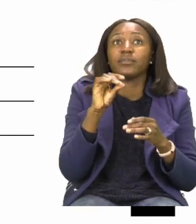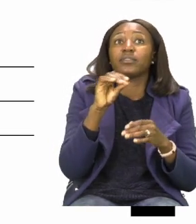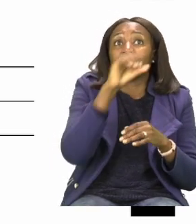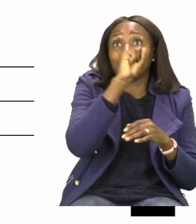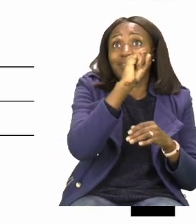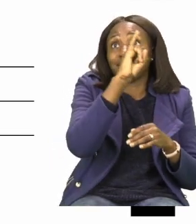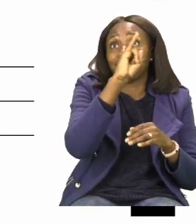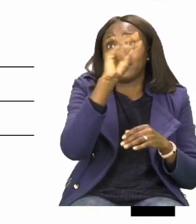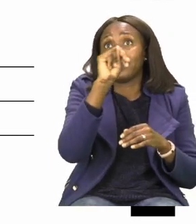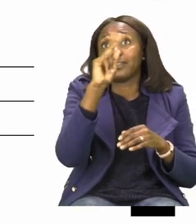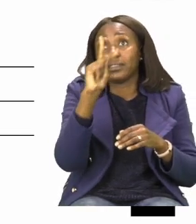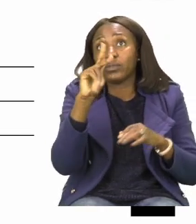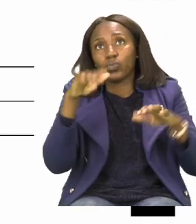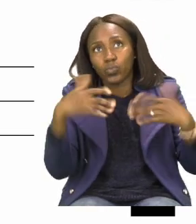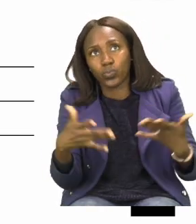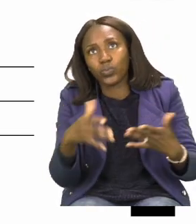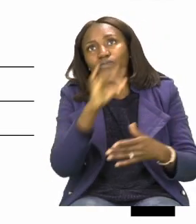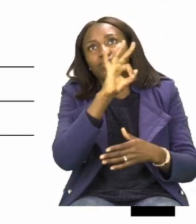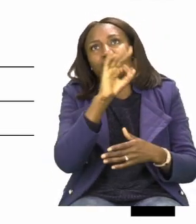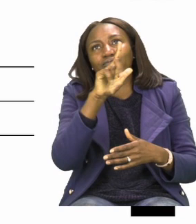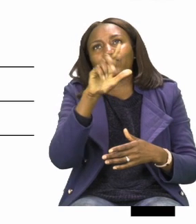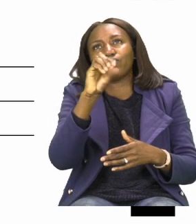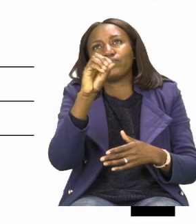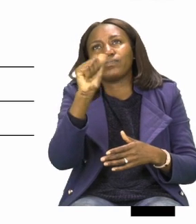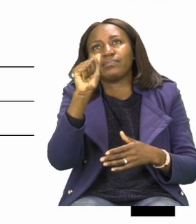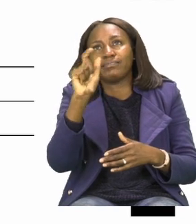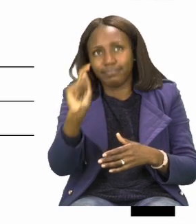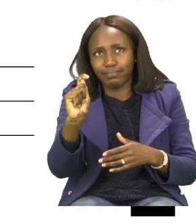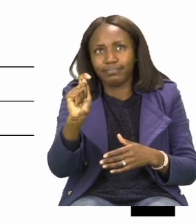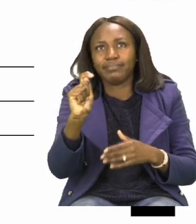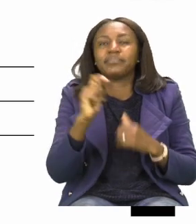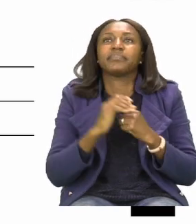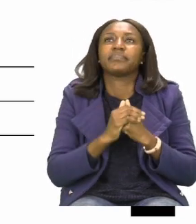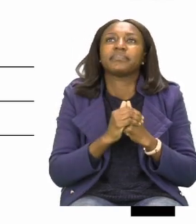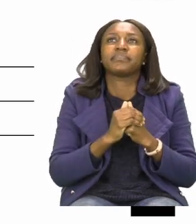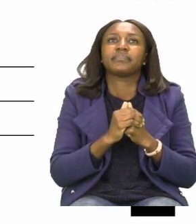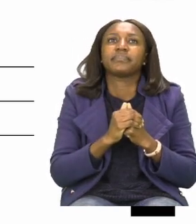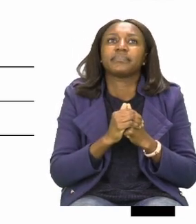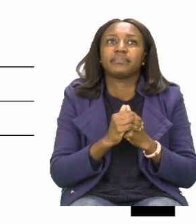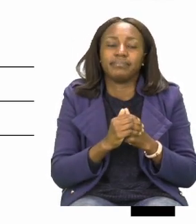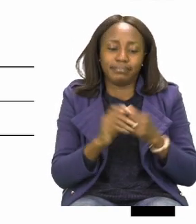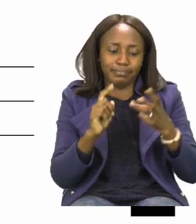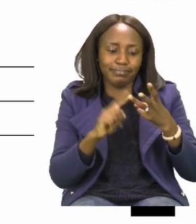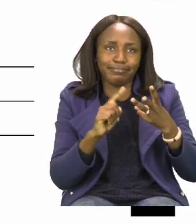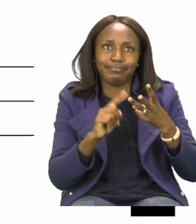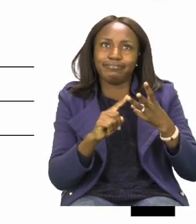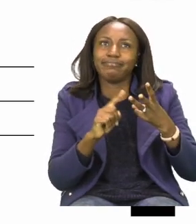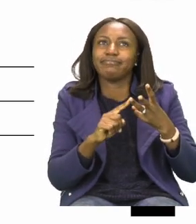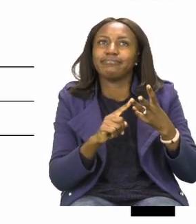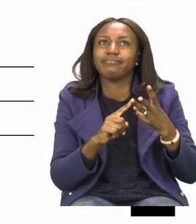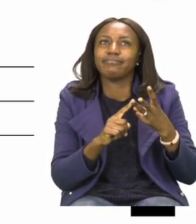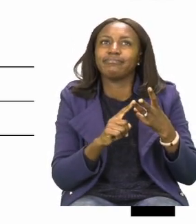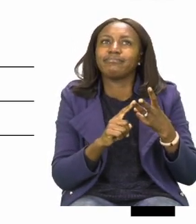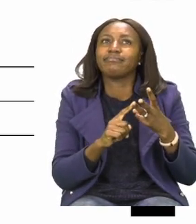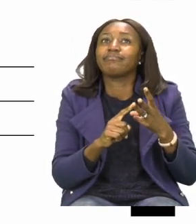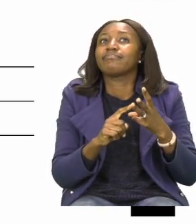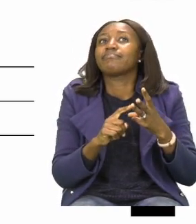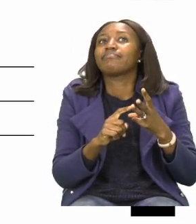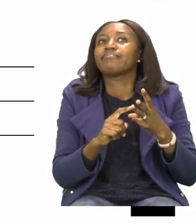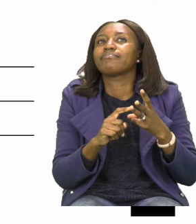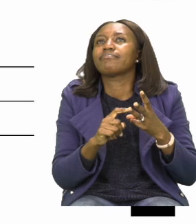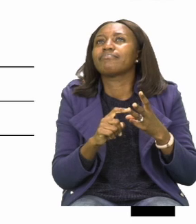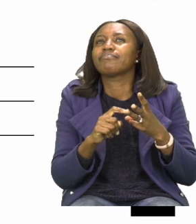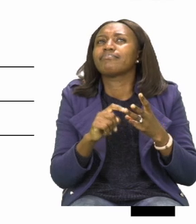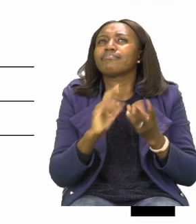top, sink or float. Number 3 says, some things